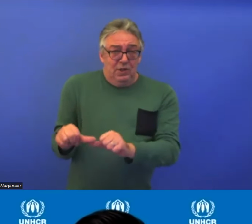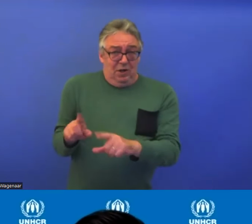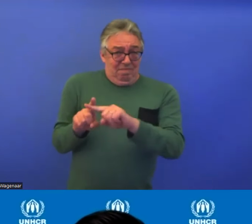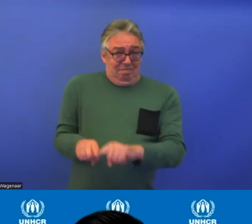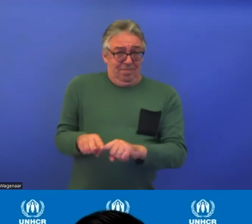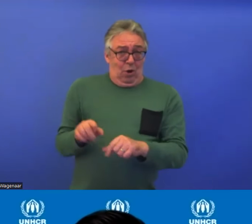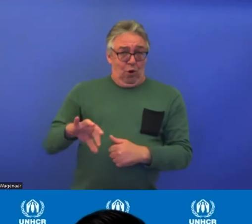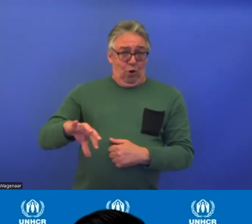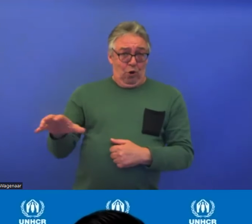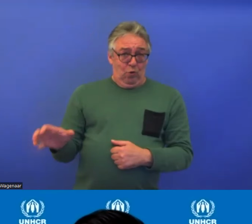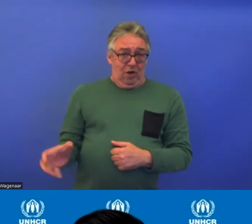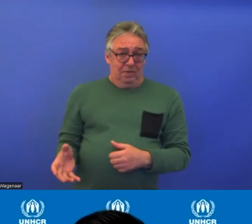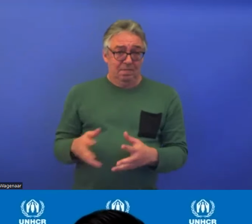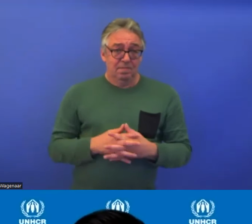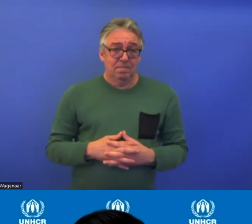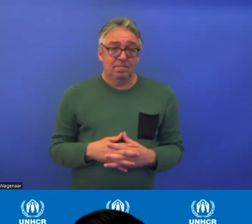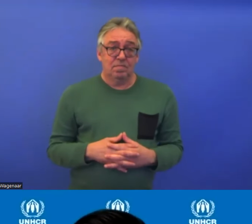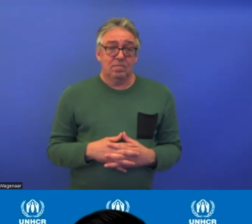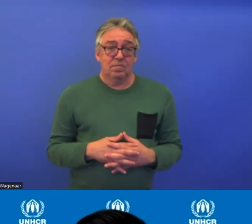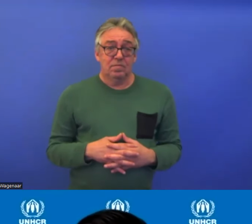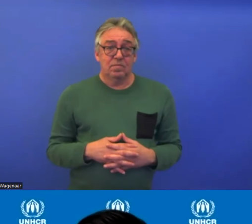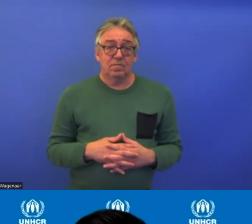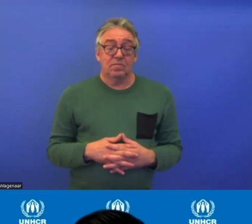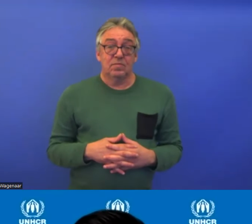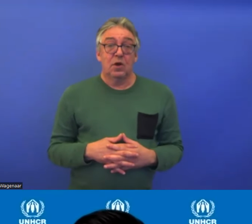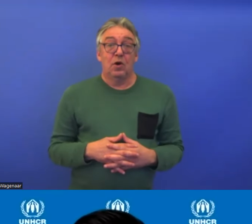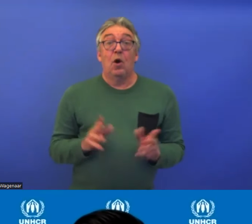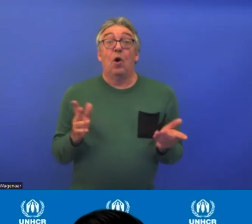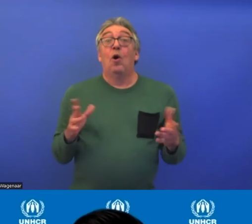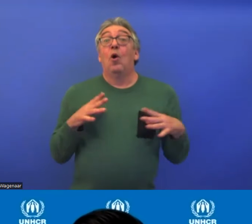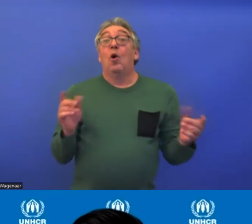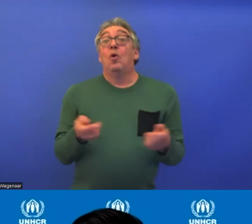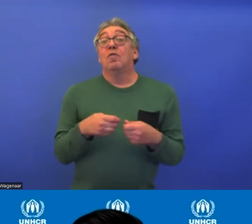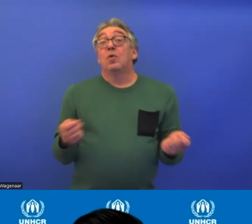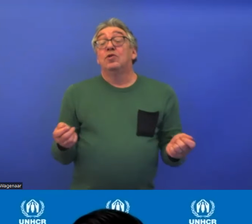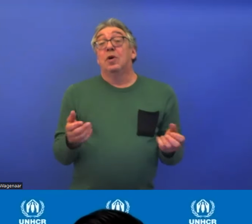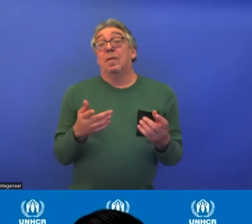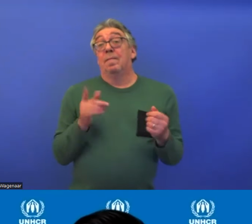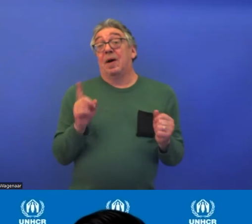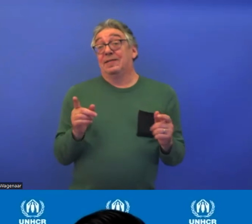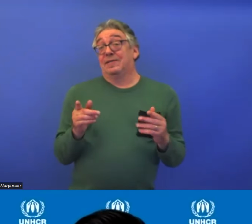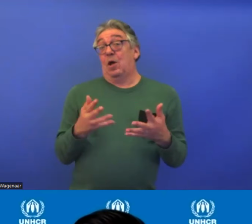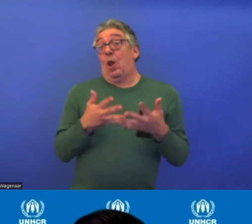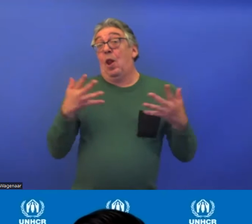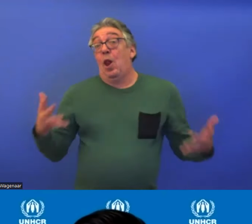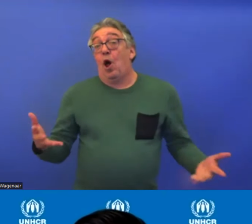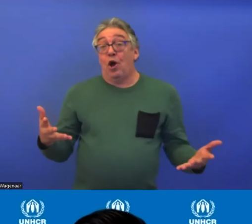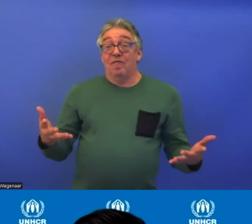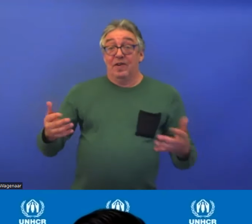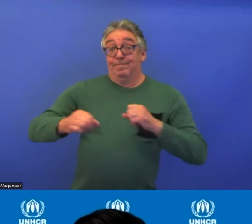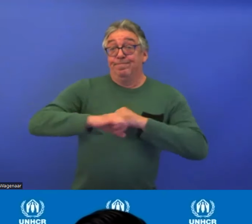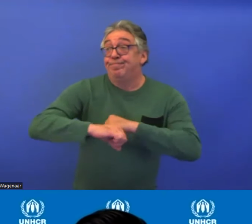here we can foresee, of course, a lot of awareness raising and low political activities toward